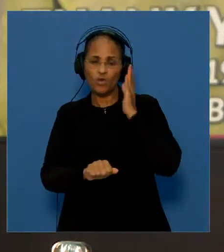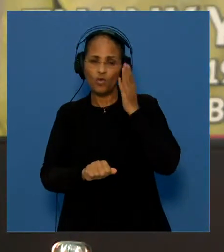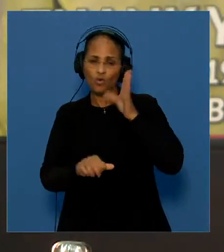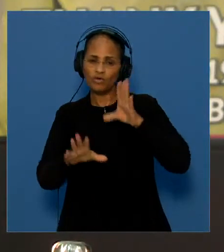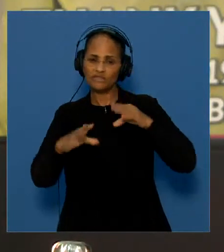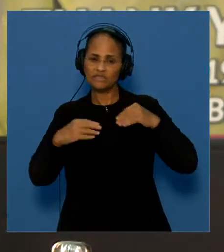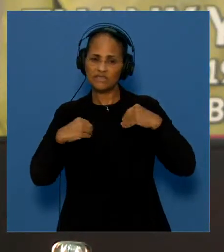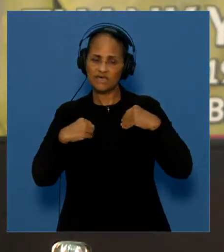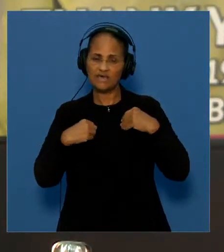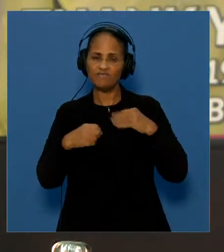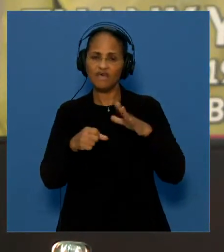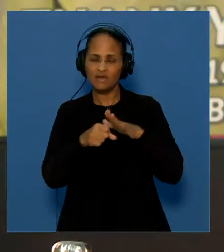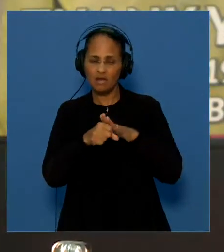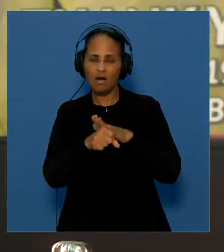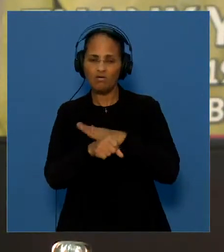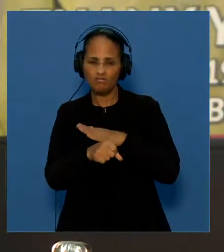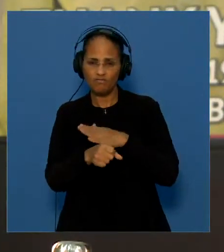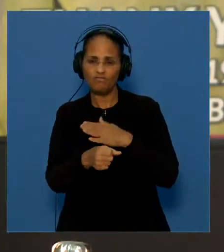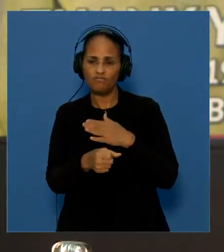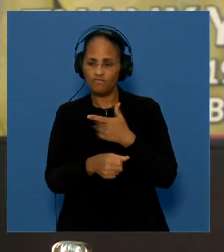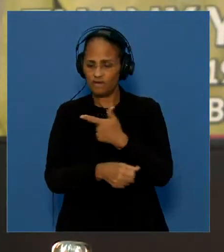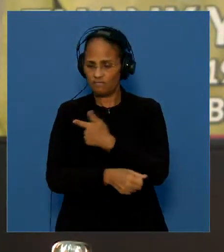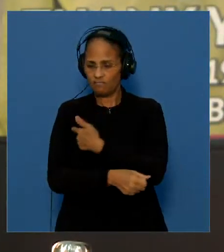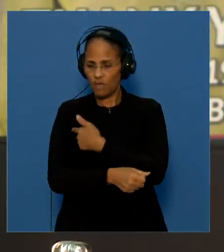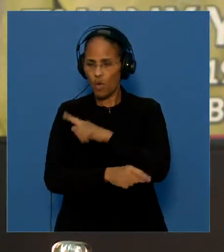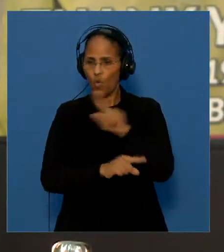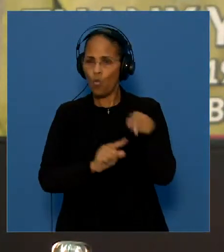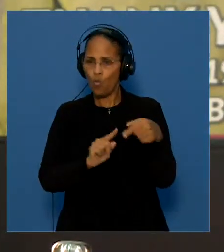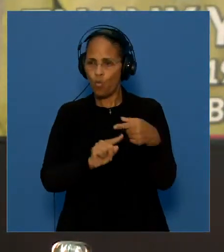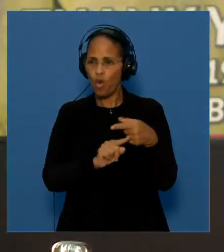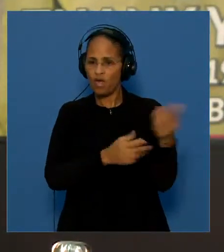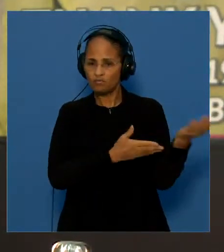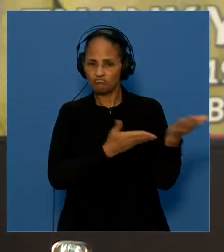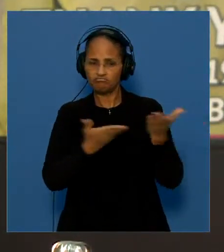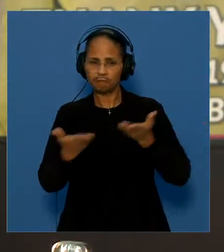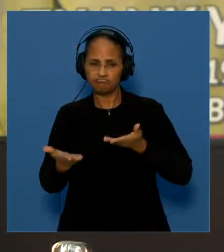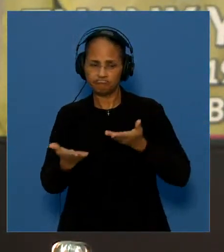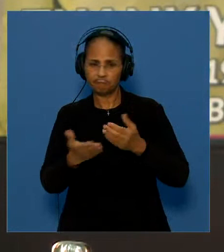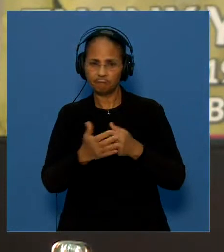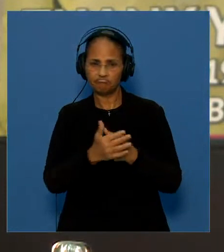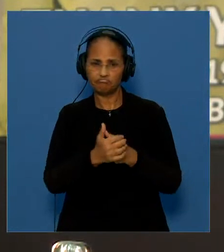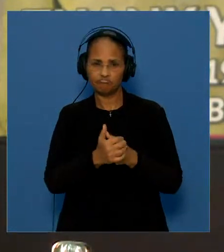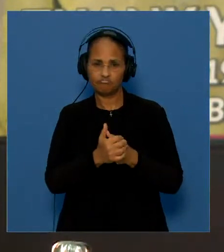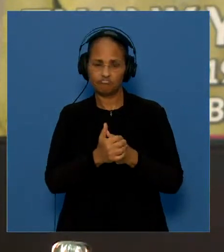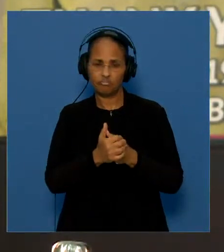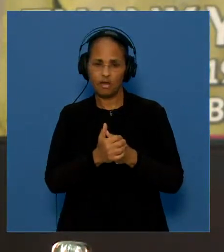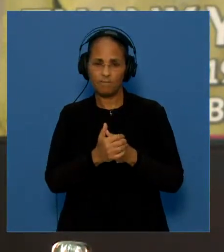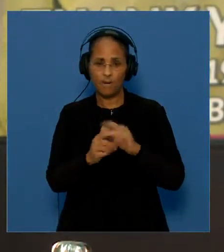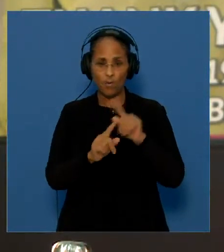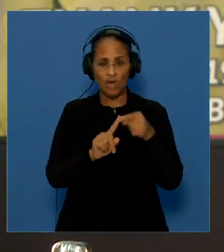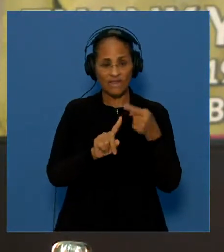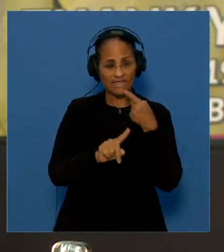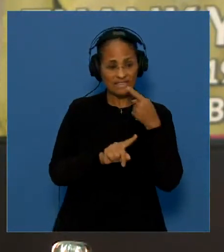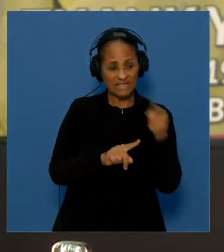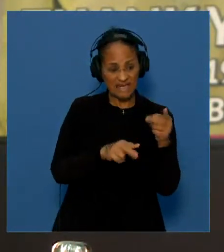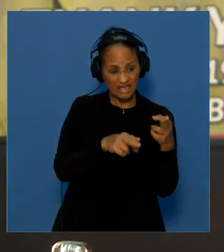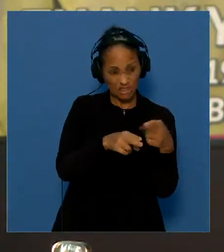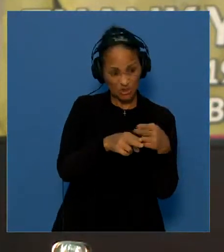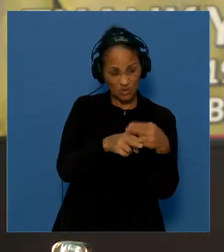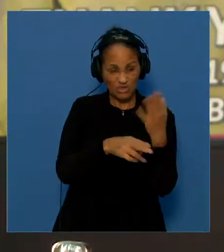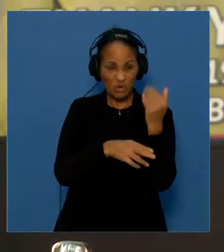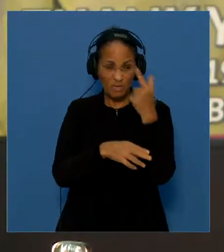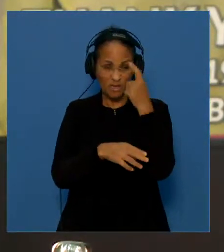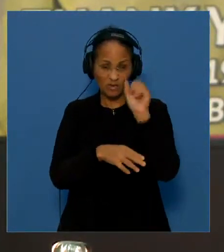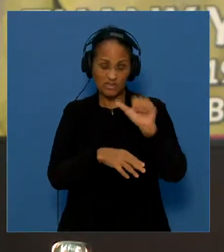our sufficient supply when the vaccines are made available. But when the COVAX facility indicates that there's a shortage, it's because some of the